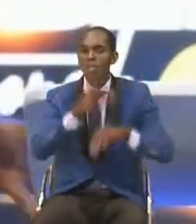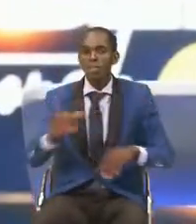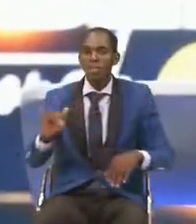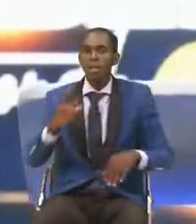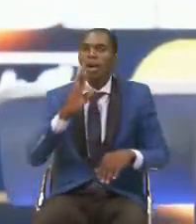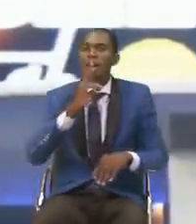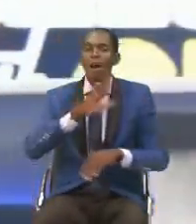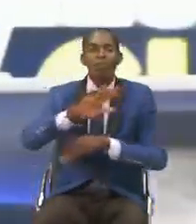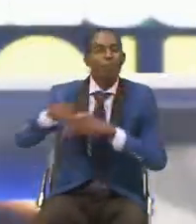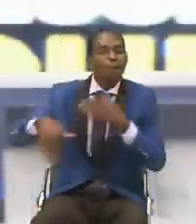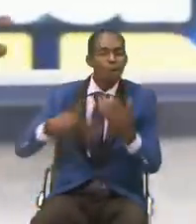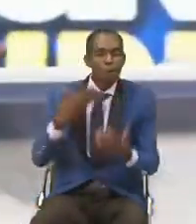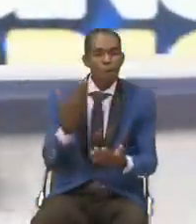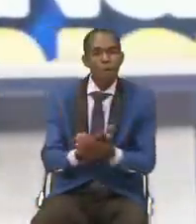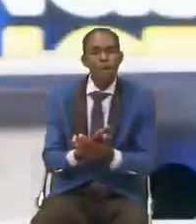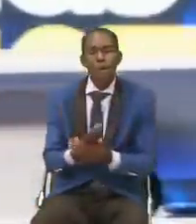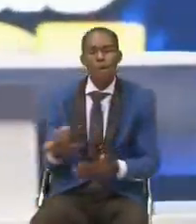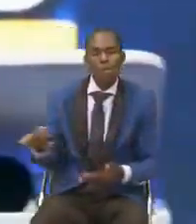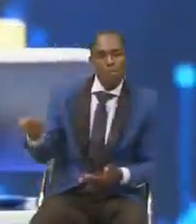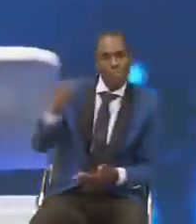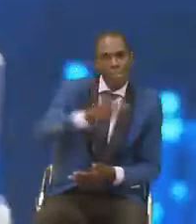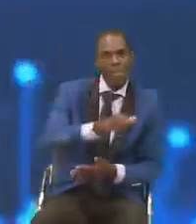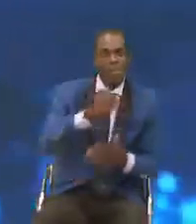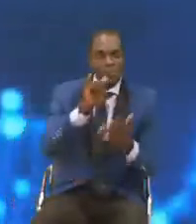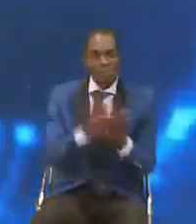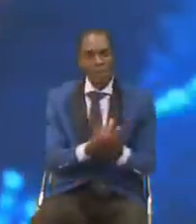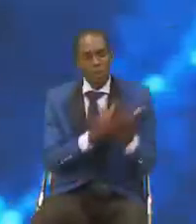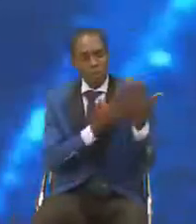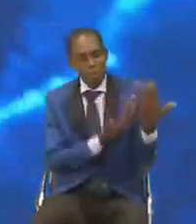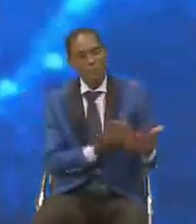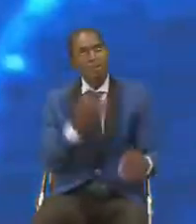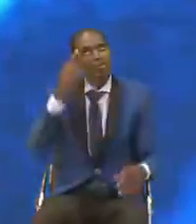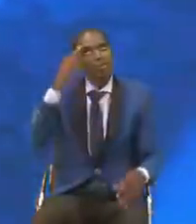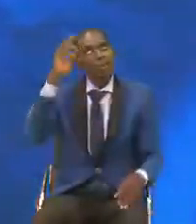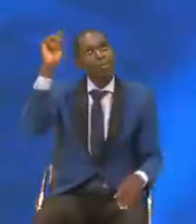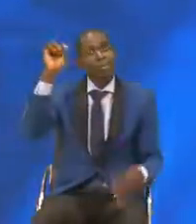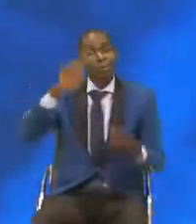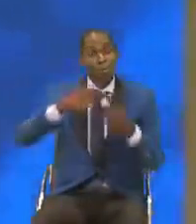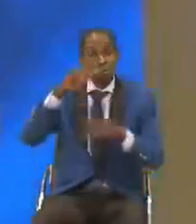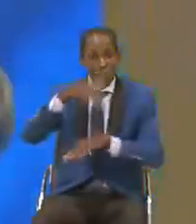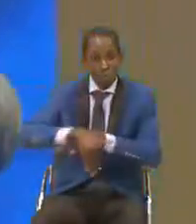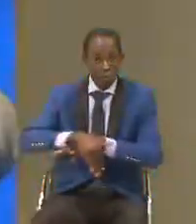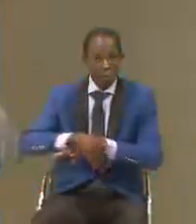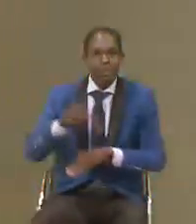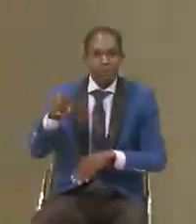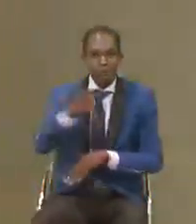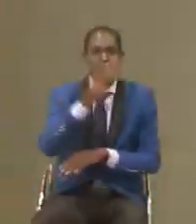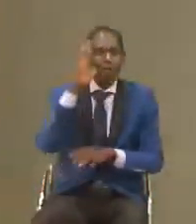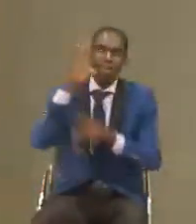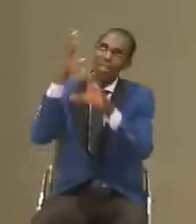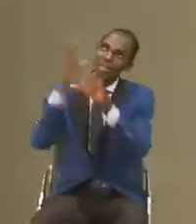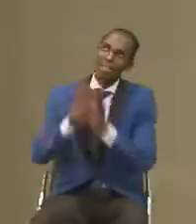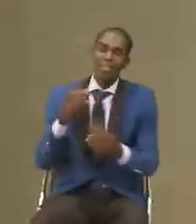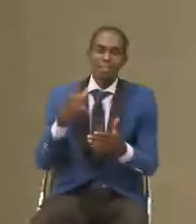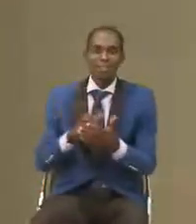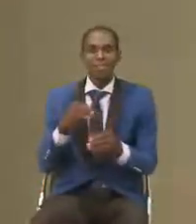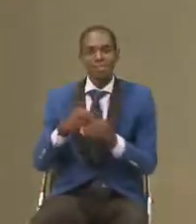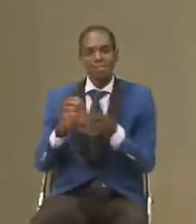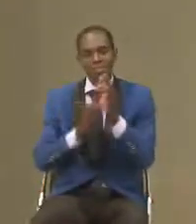verse, blessed showers of blessing are for all they that wait for